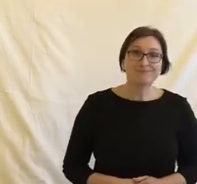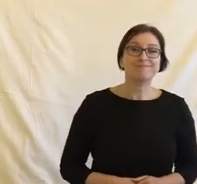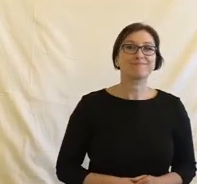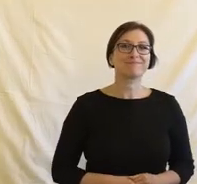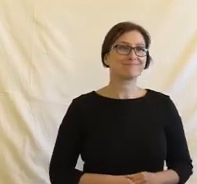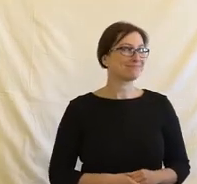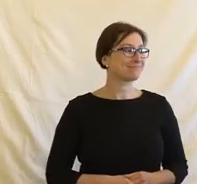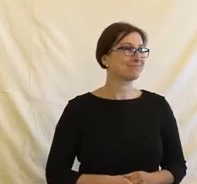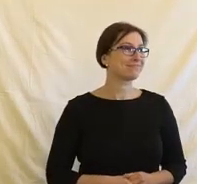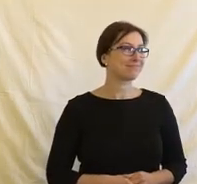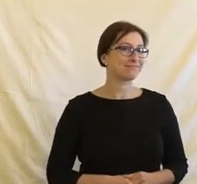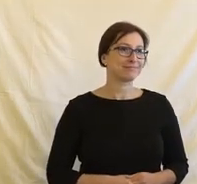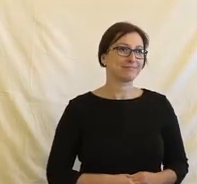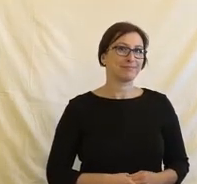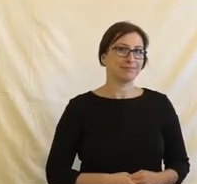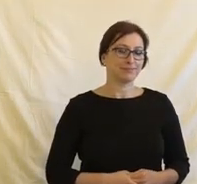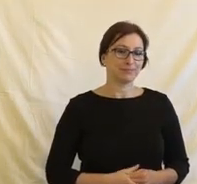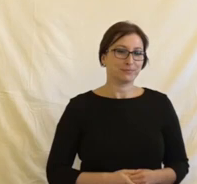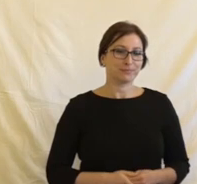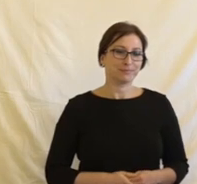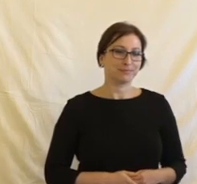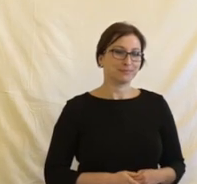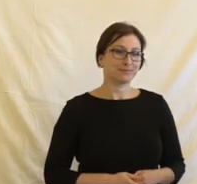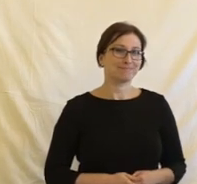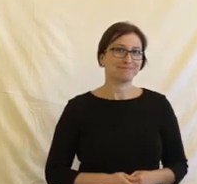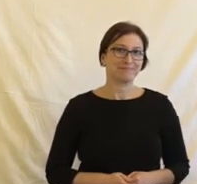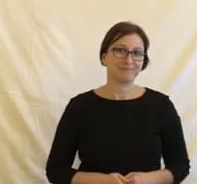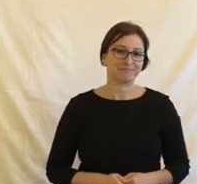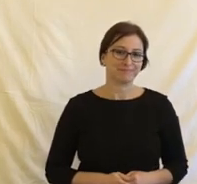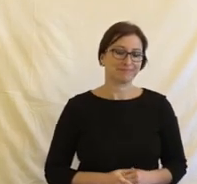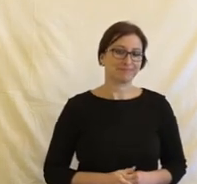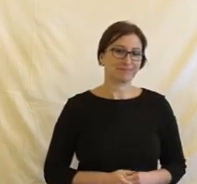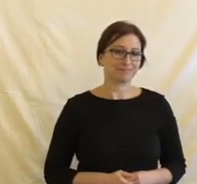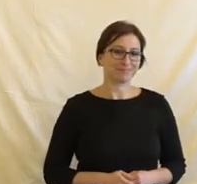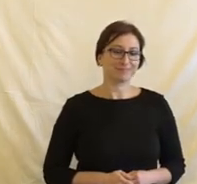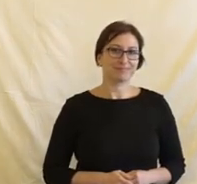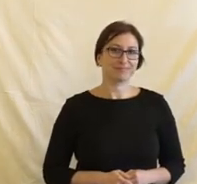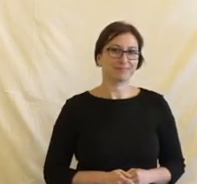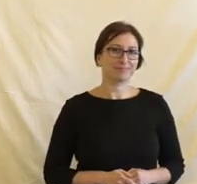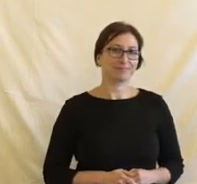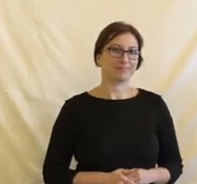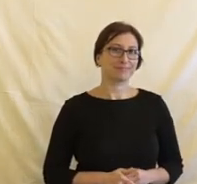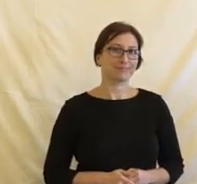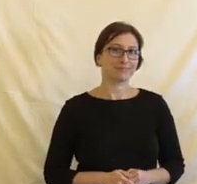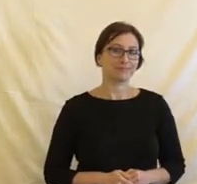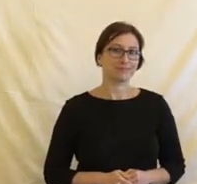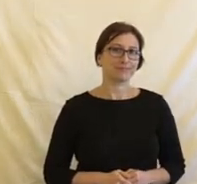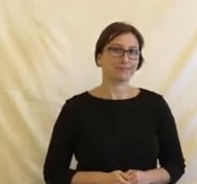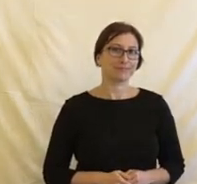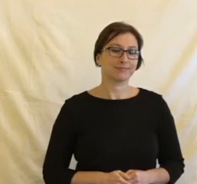So yeah, I have to admit... I am the master of the presentation as well. Okay.